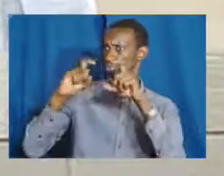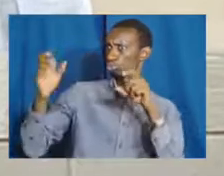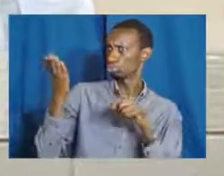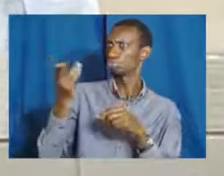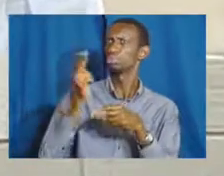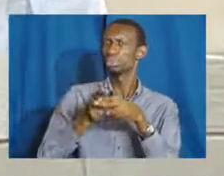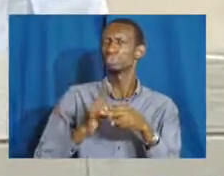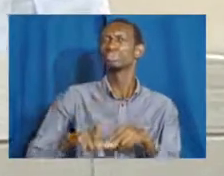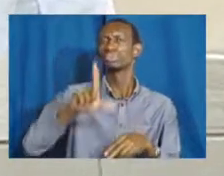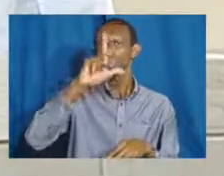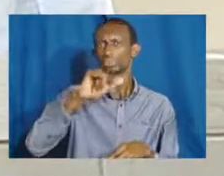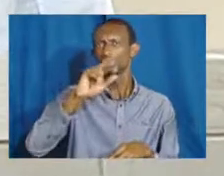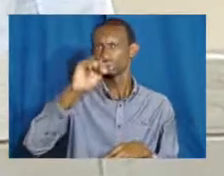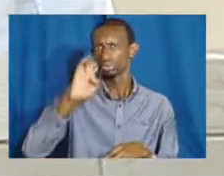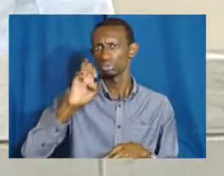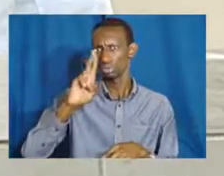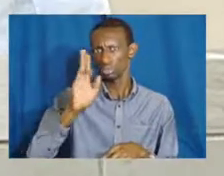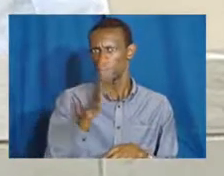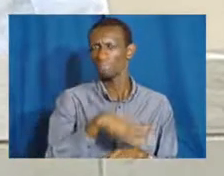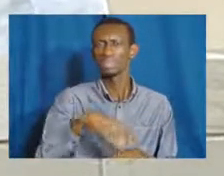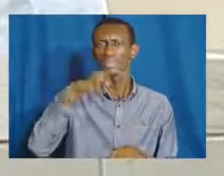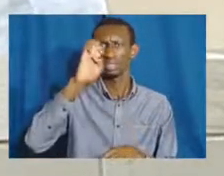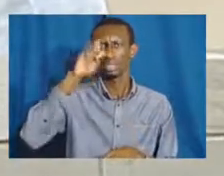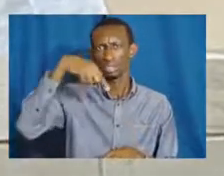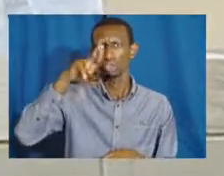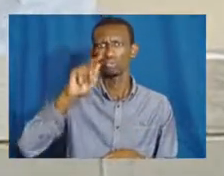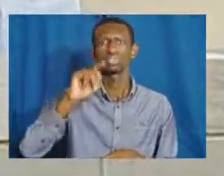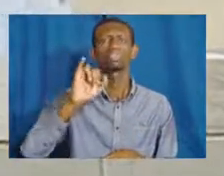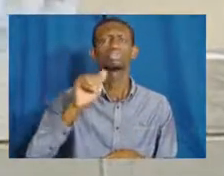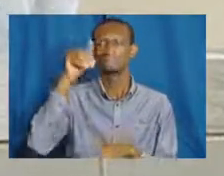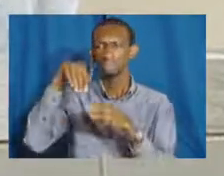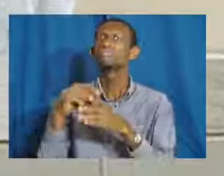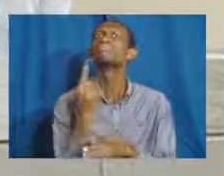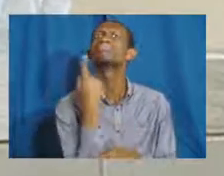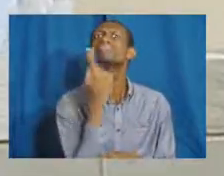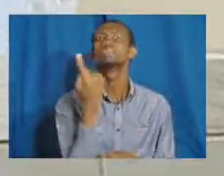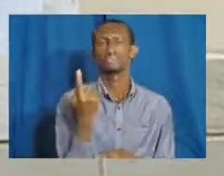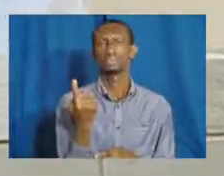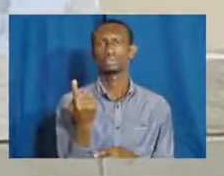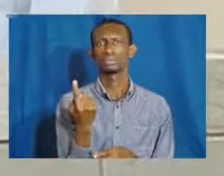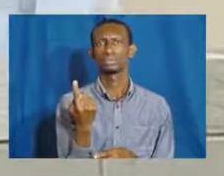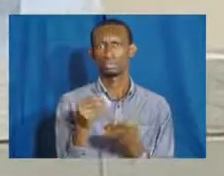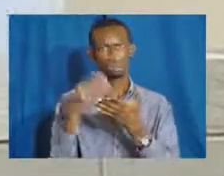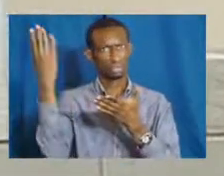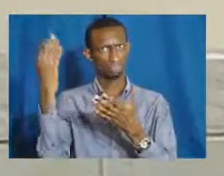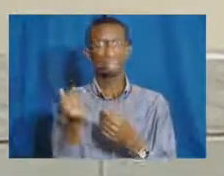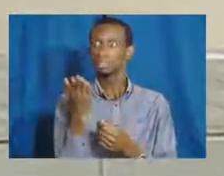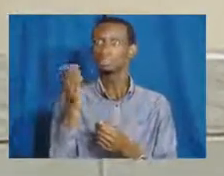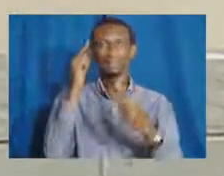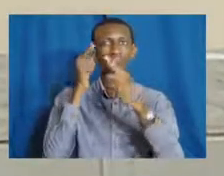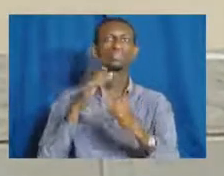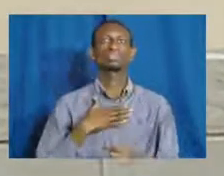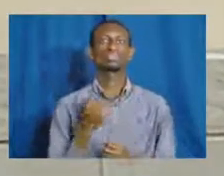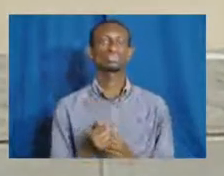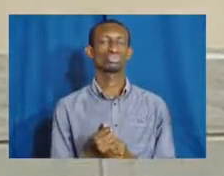linear equation in one variable or one unknown. That is the purpose of our lesson. Then